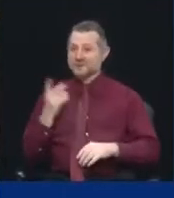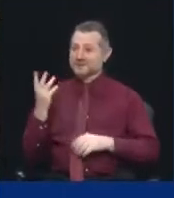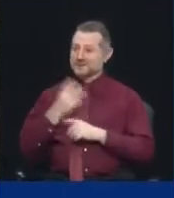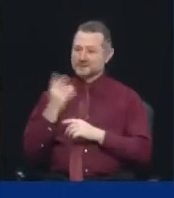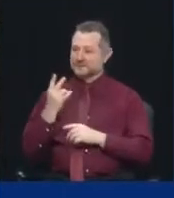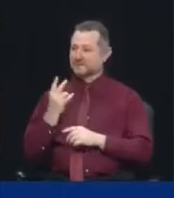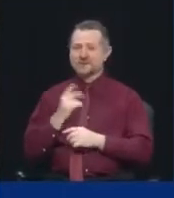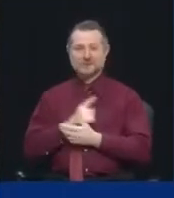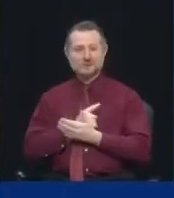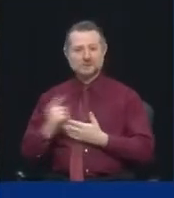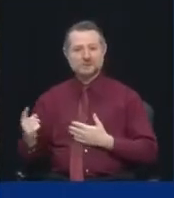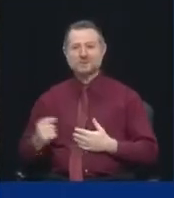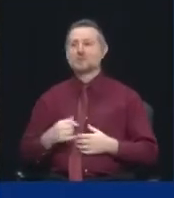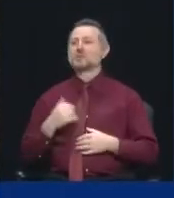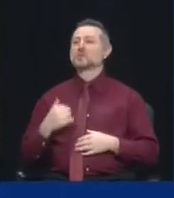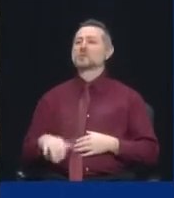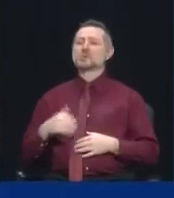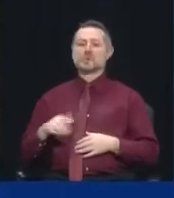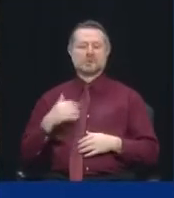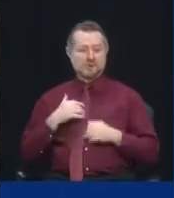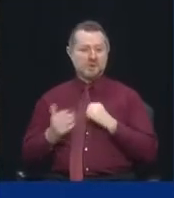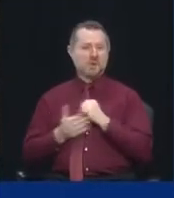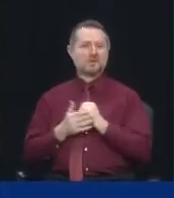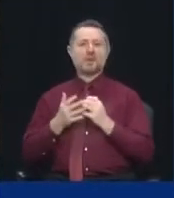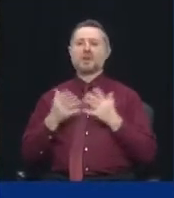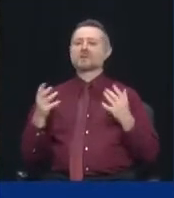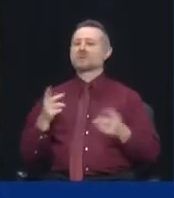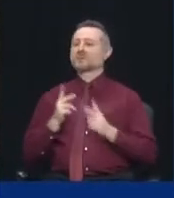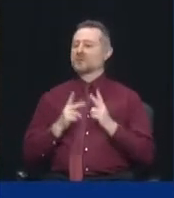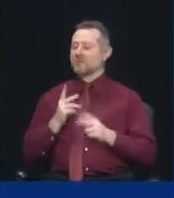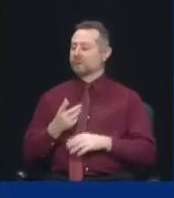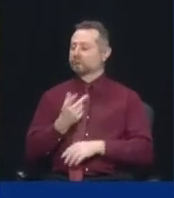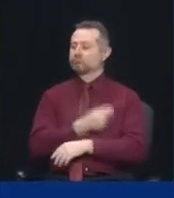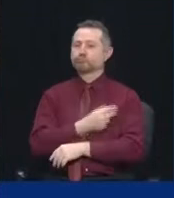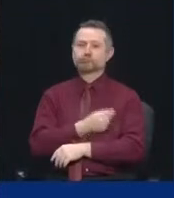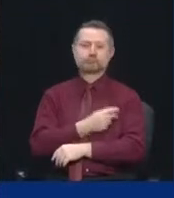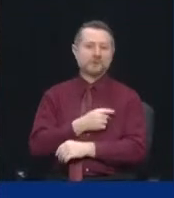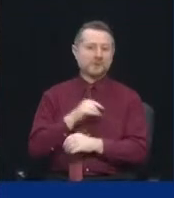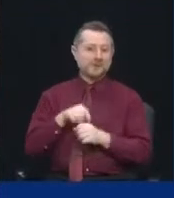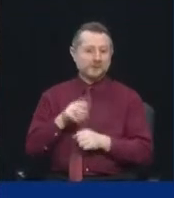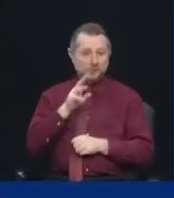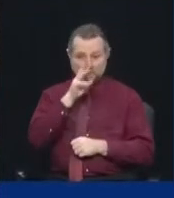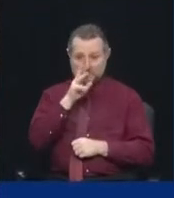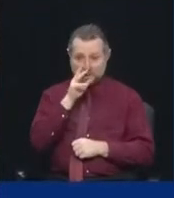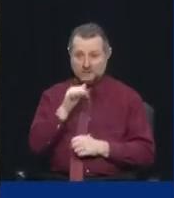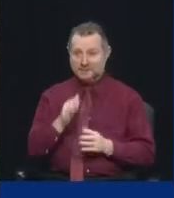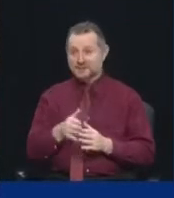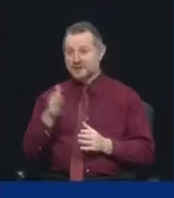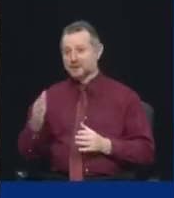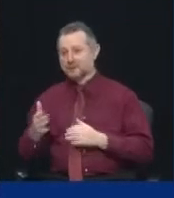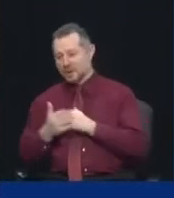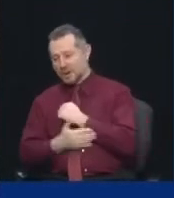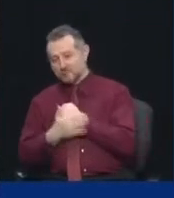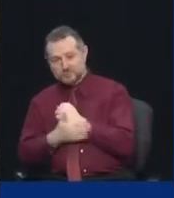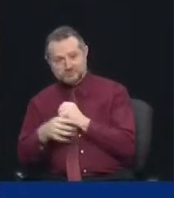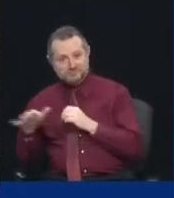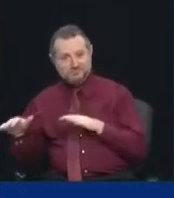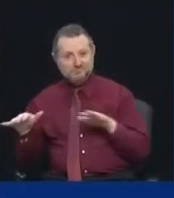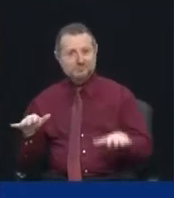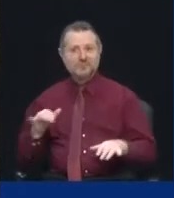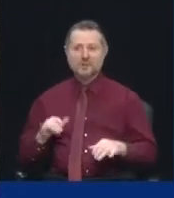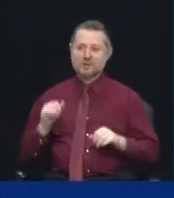really contributed tremendously to the amount of people in Westchester and in our neighboring counties in the Hudson Valley to be able to get that